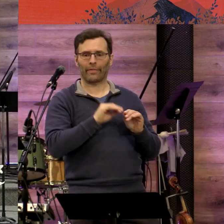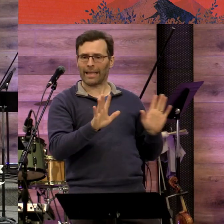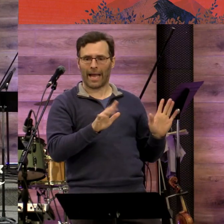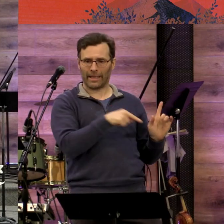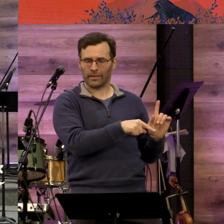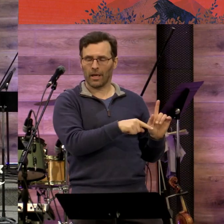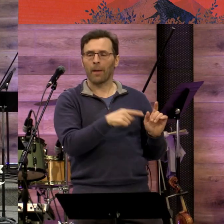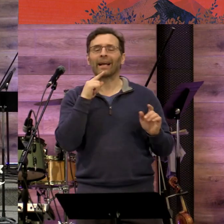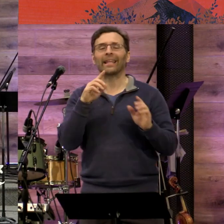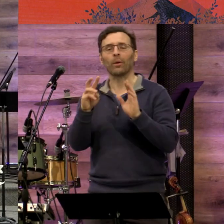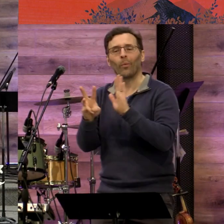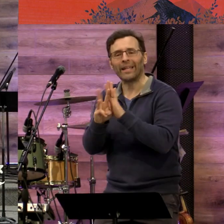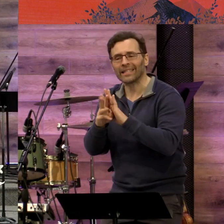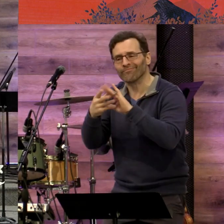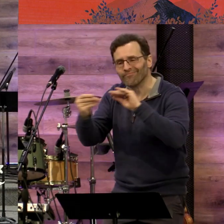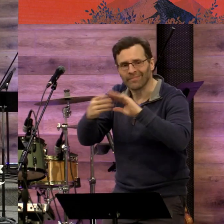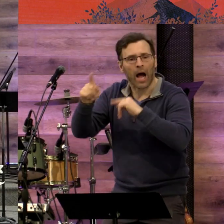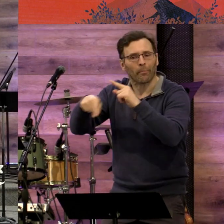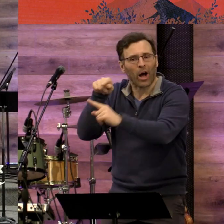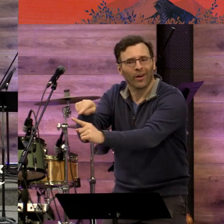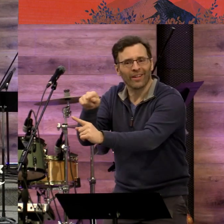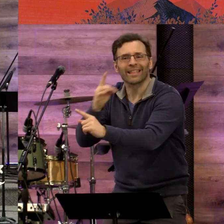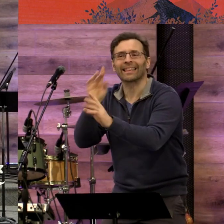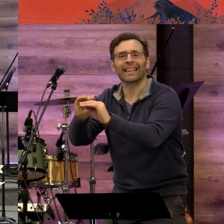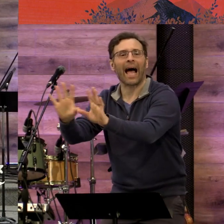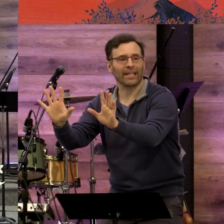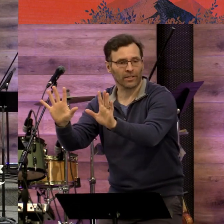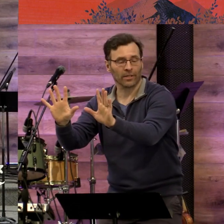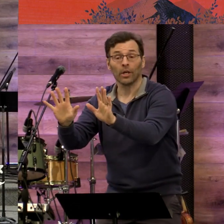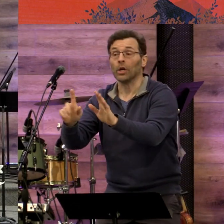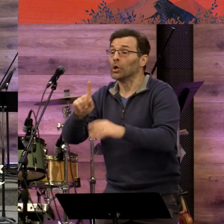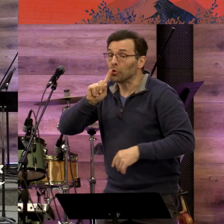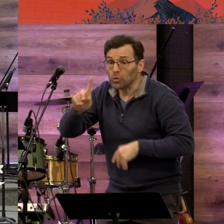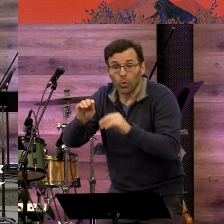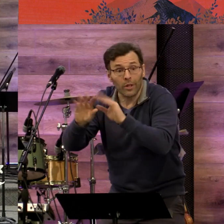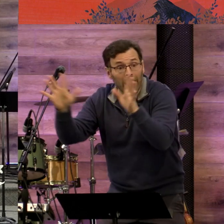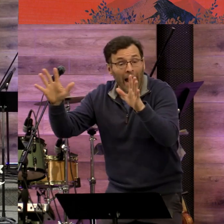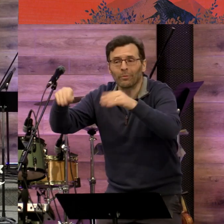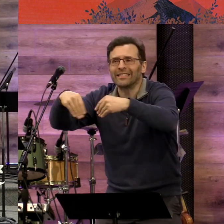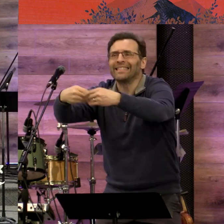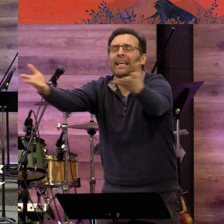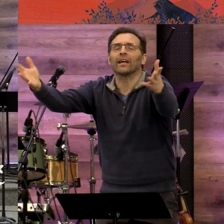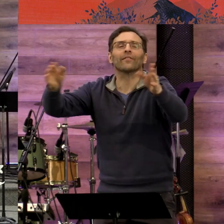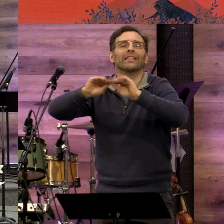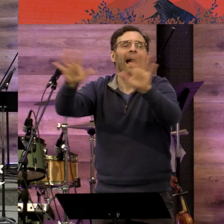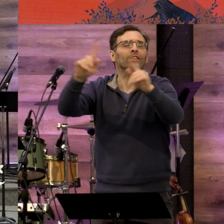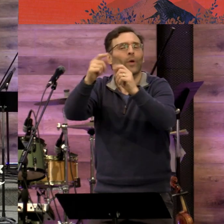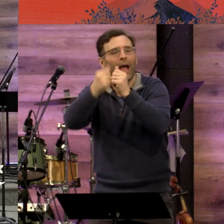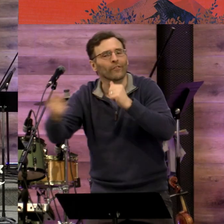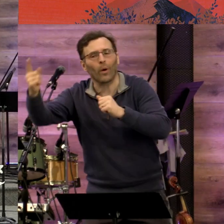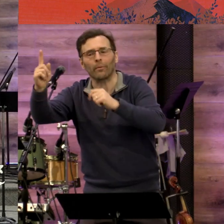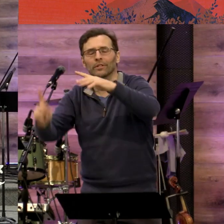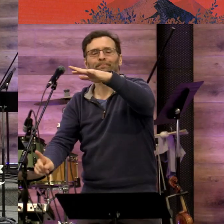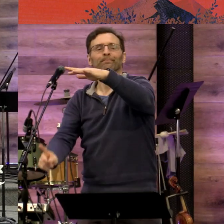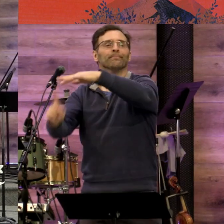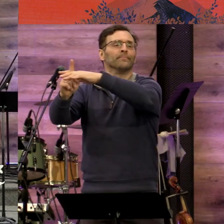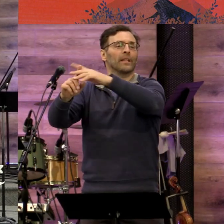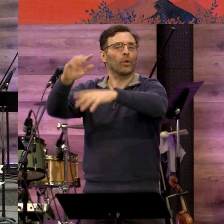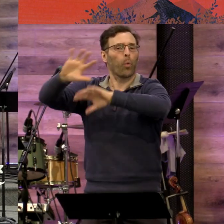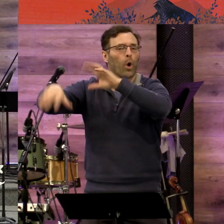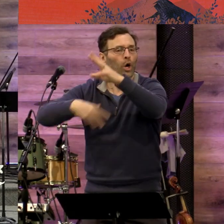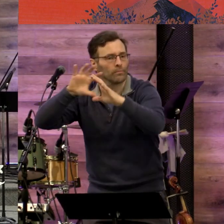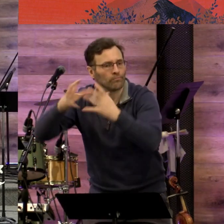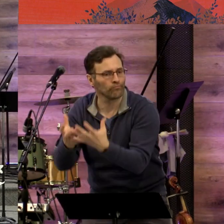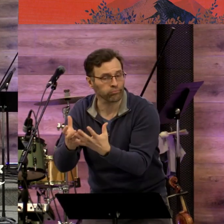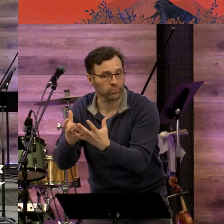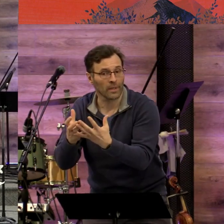came to bear witness about the light. The true light, which gives light to everyone, was coming into the world. He was in